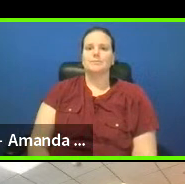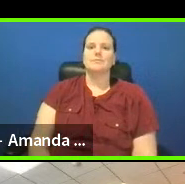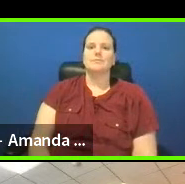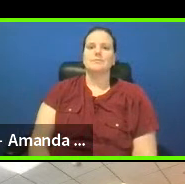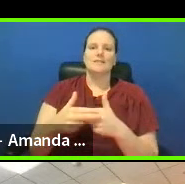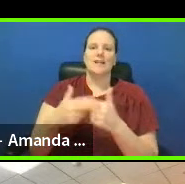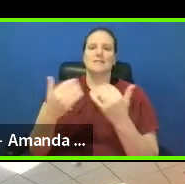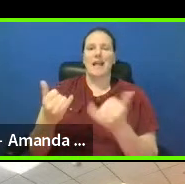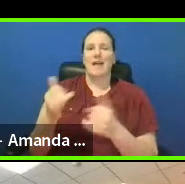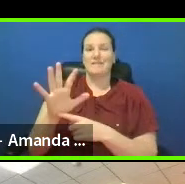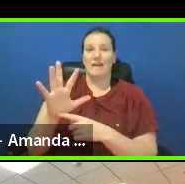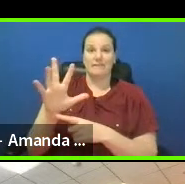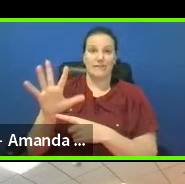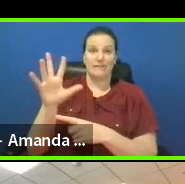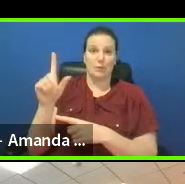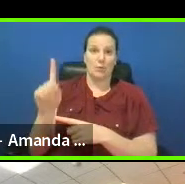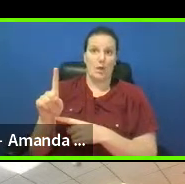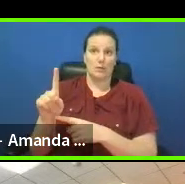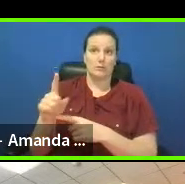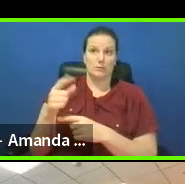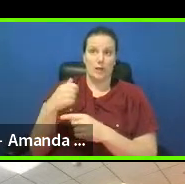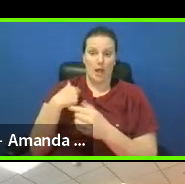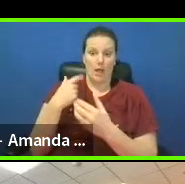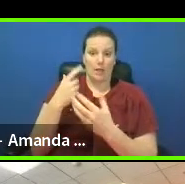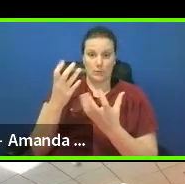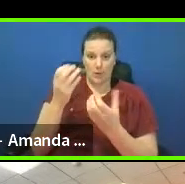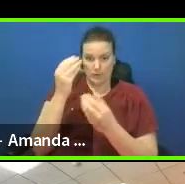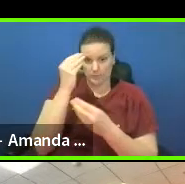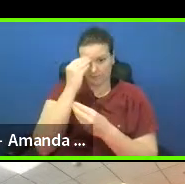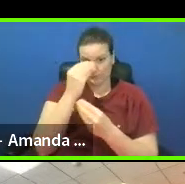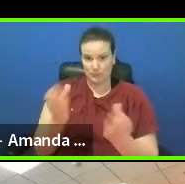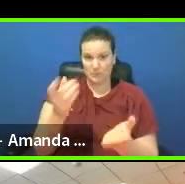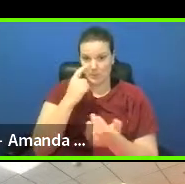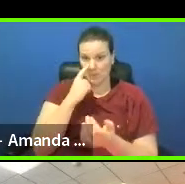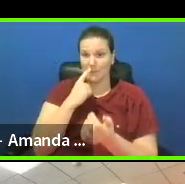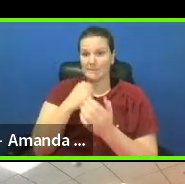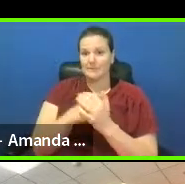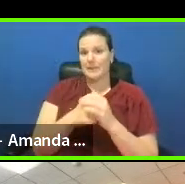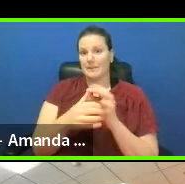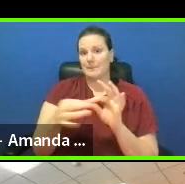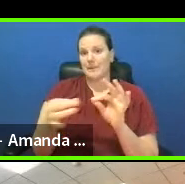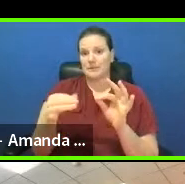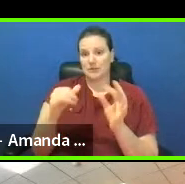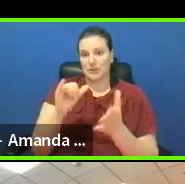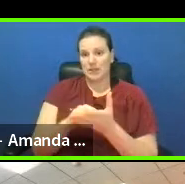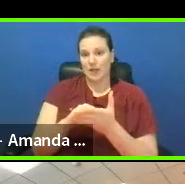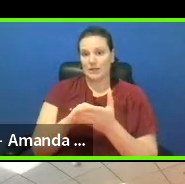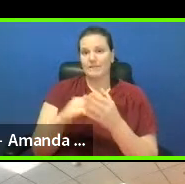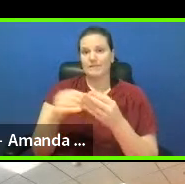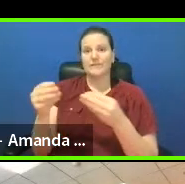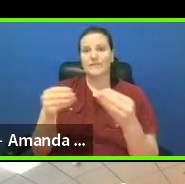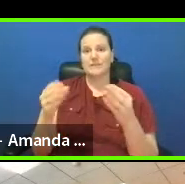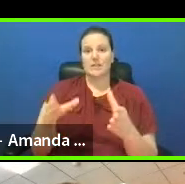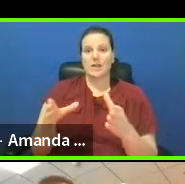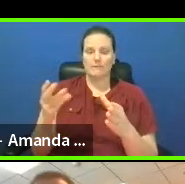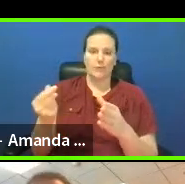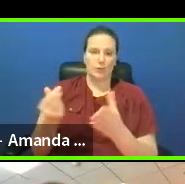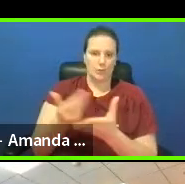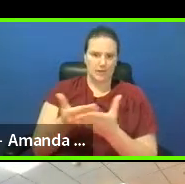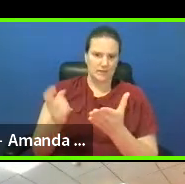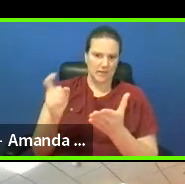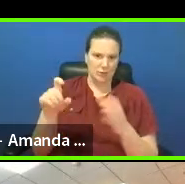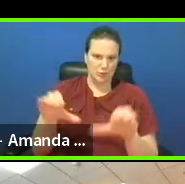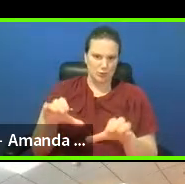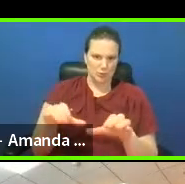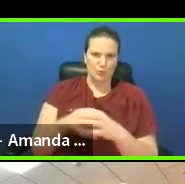It's 5:51. So I just want to just mention that as the facilitator, there's a couple of things that I'll need to